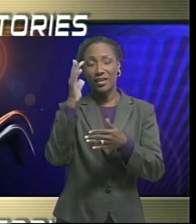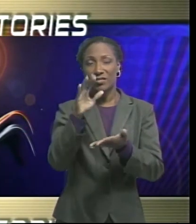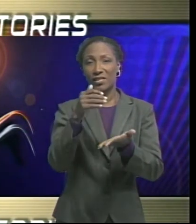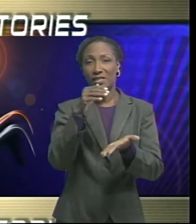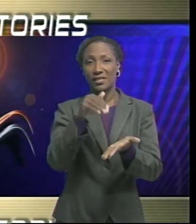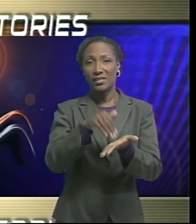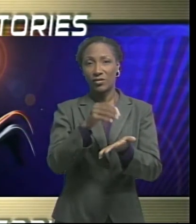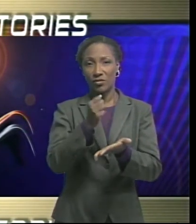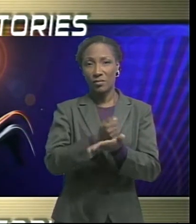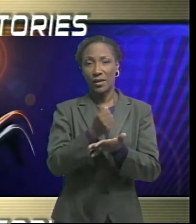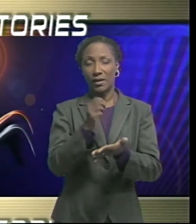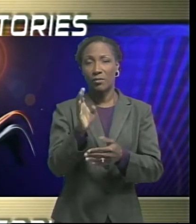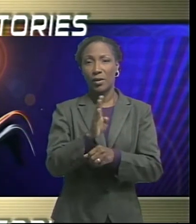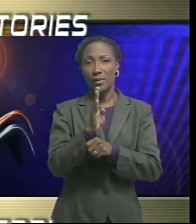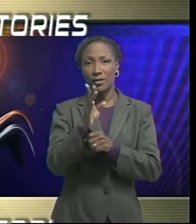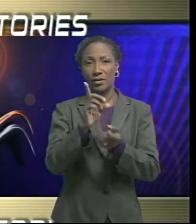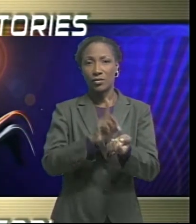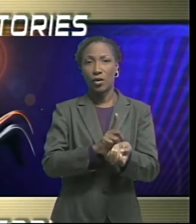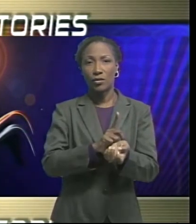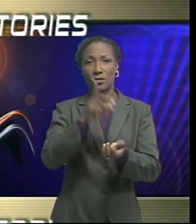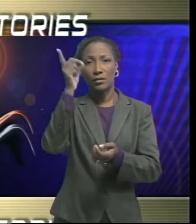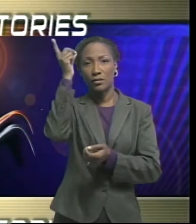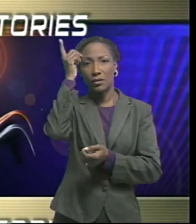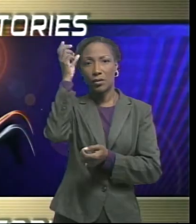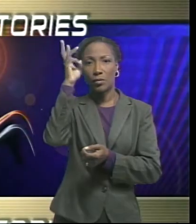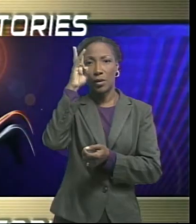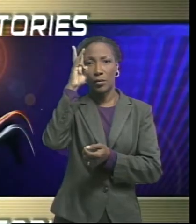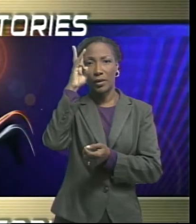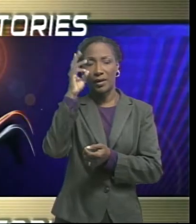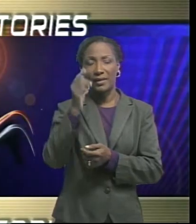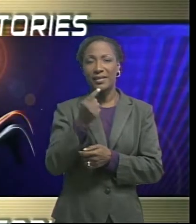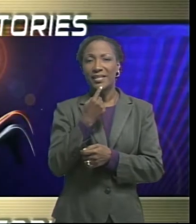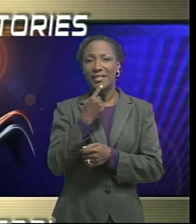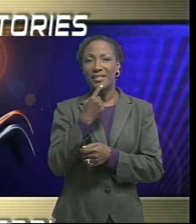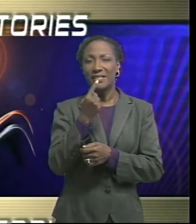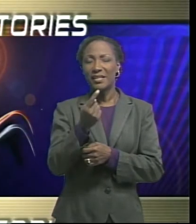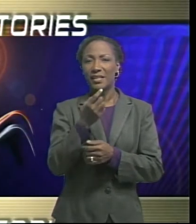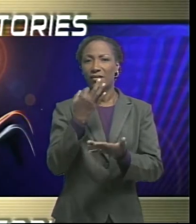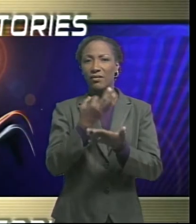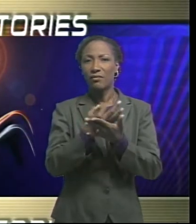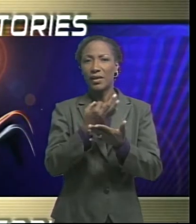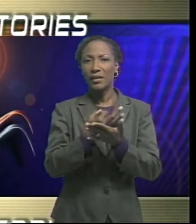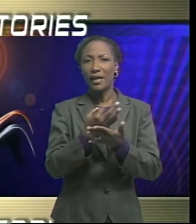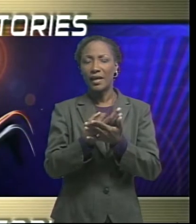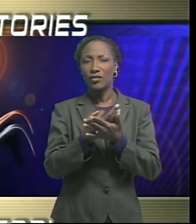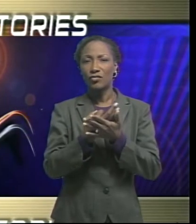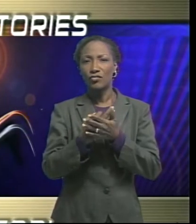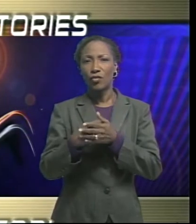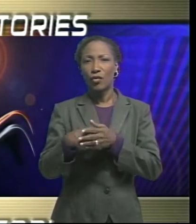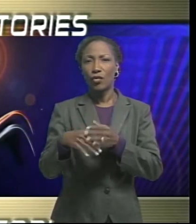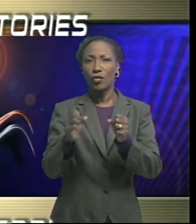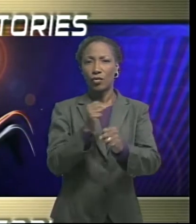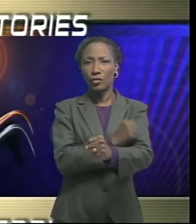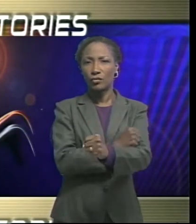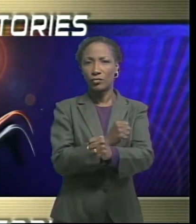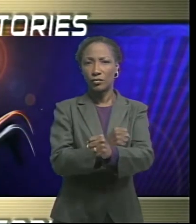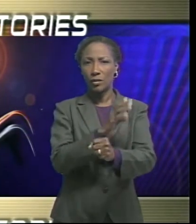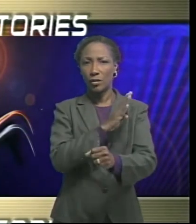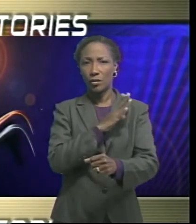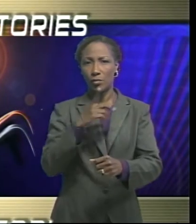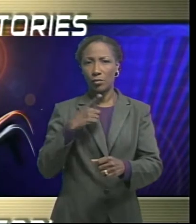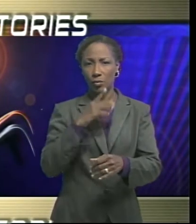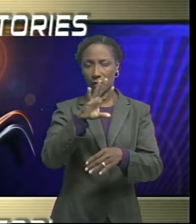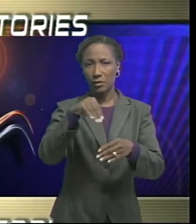Governor of the Central Bank of Barbados, Dr. Delal Worrell, has commended the Financial Stability Board for incorporating